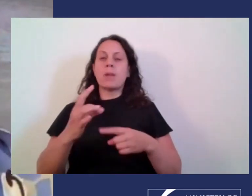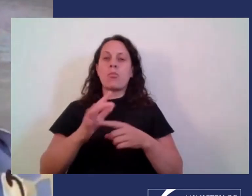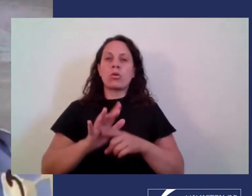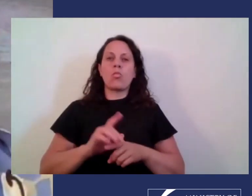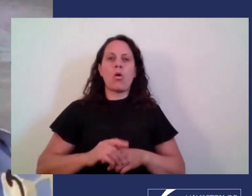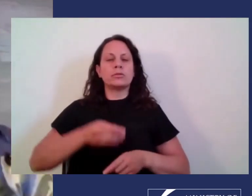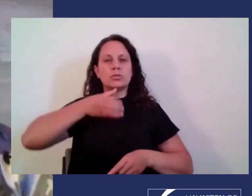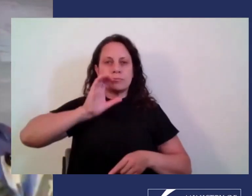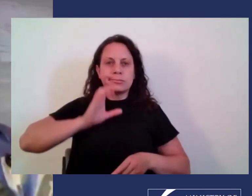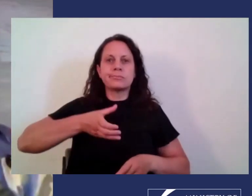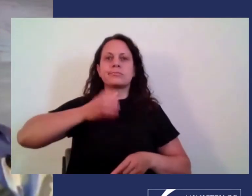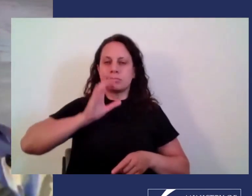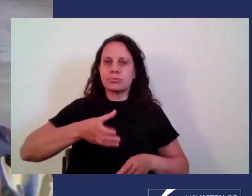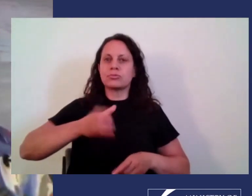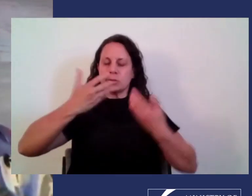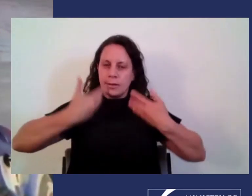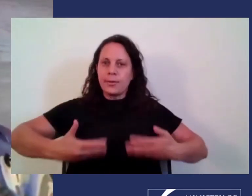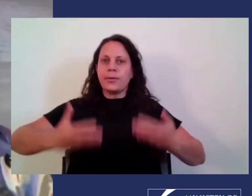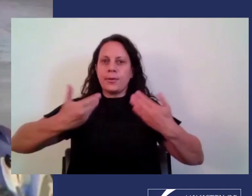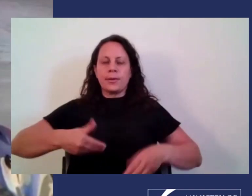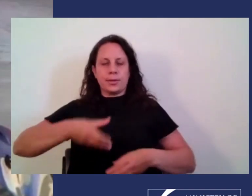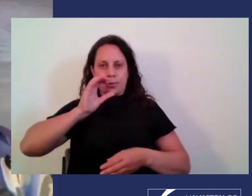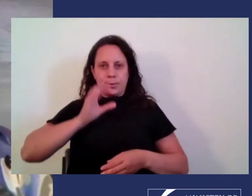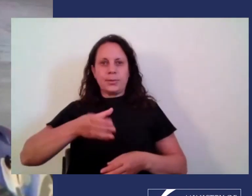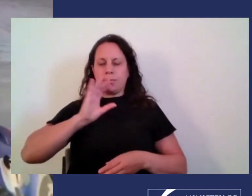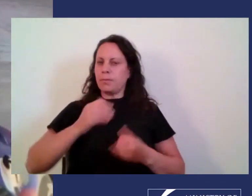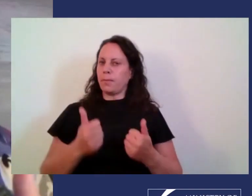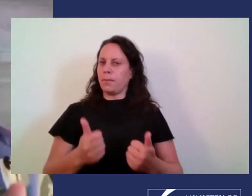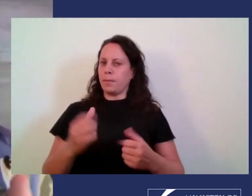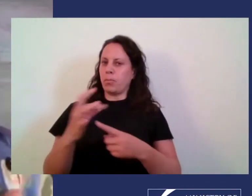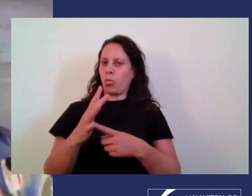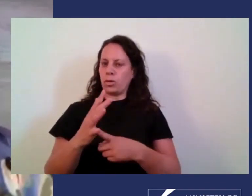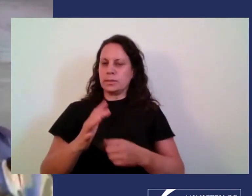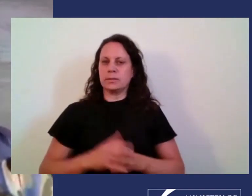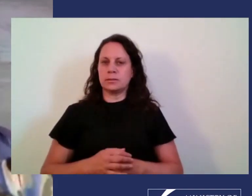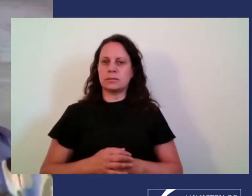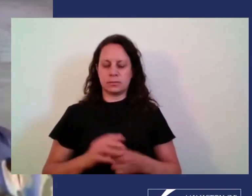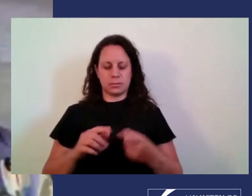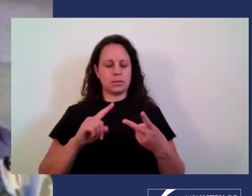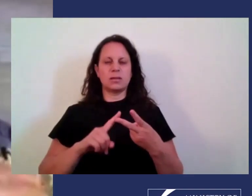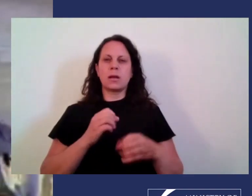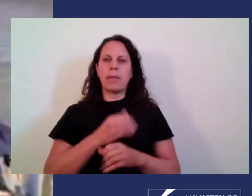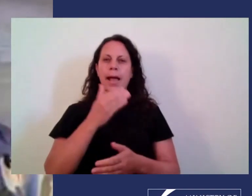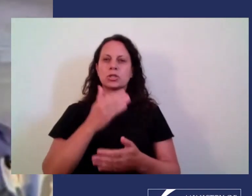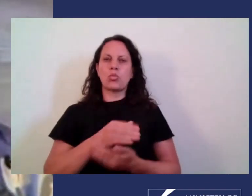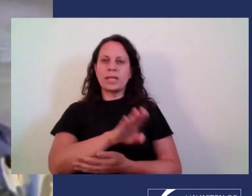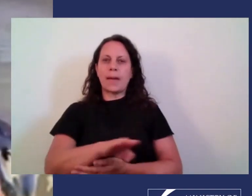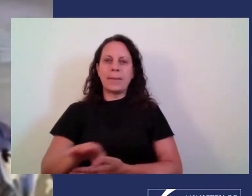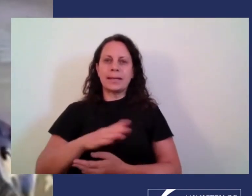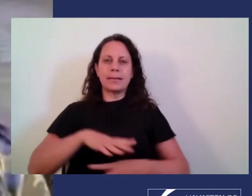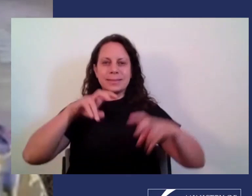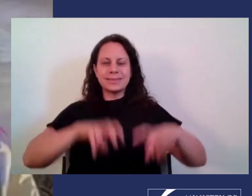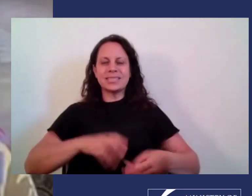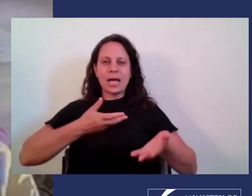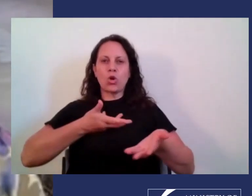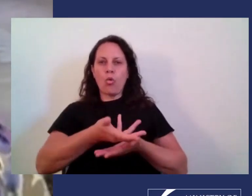important. I was also going to say, make sure that you've had a good sit down and chat with your tamariki about, so